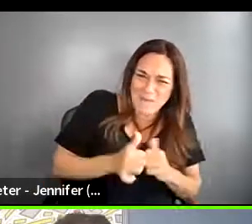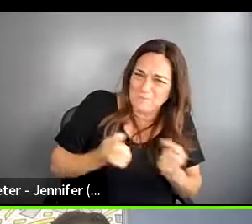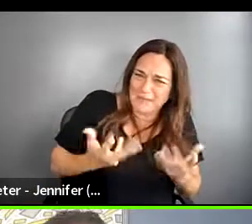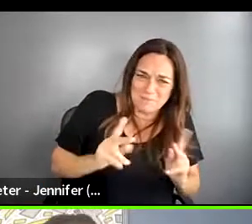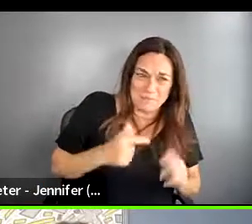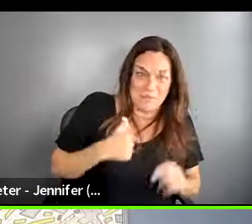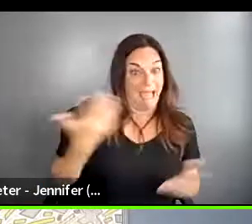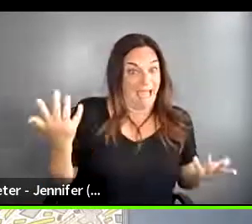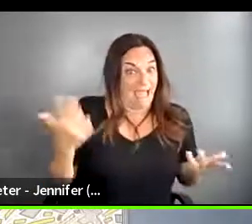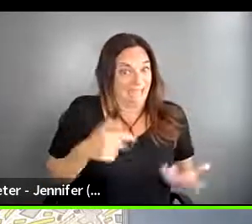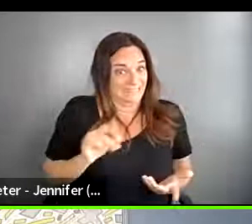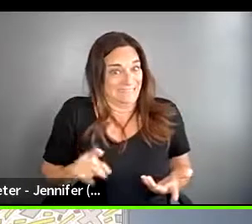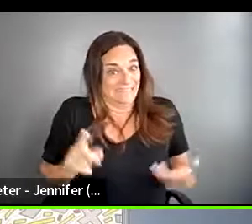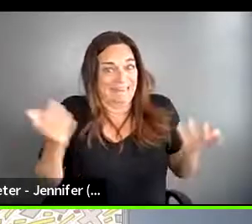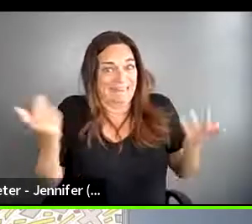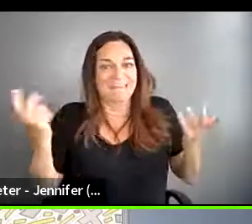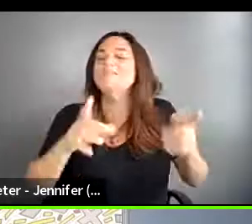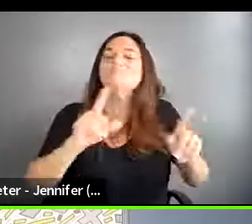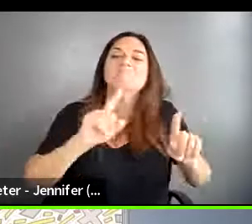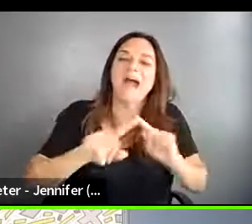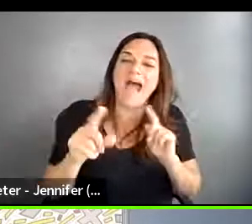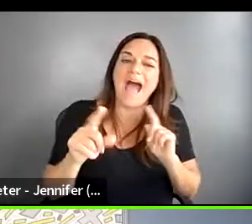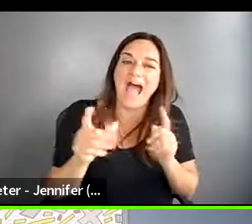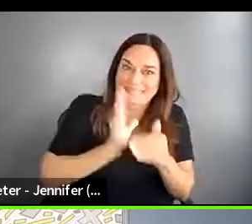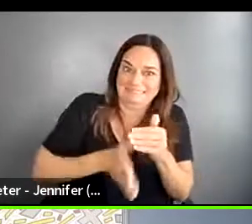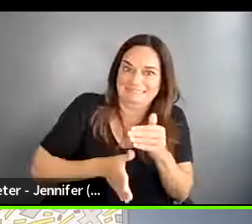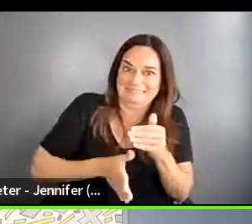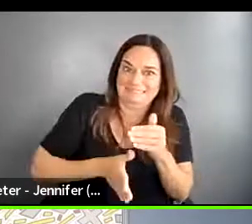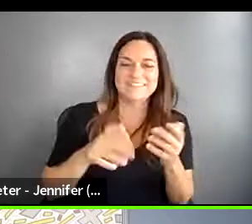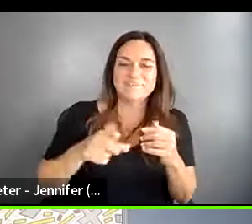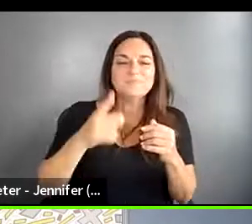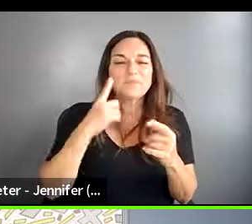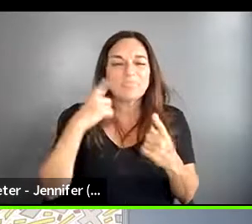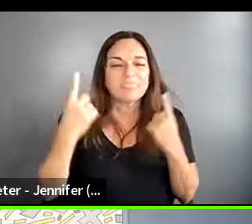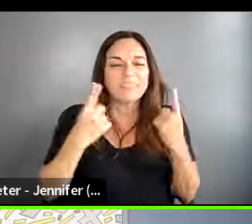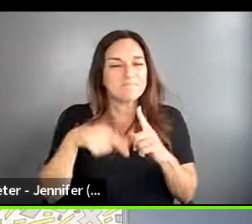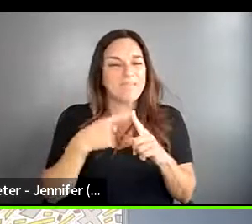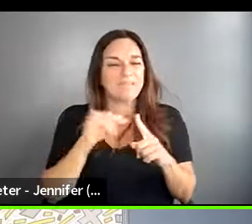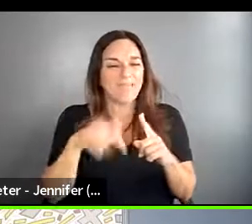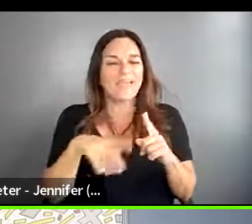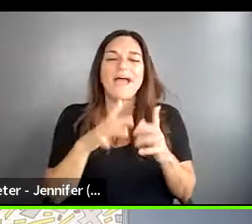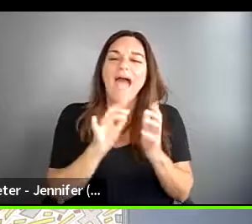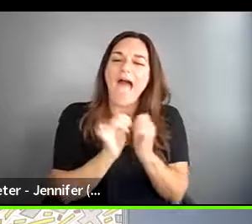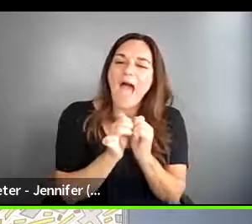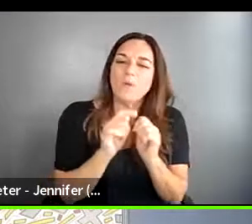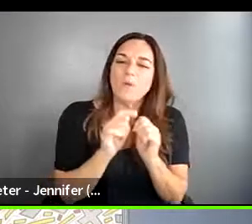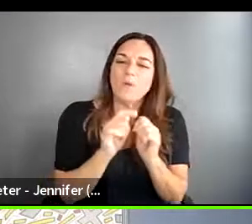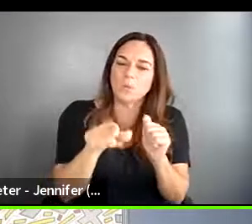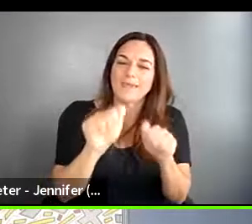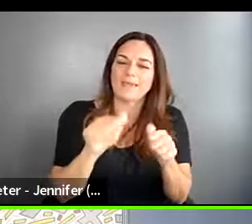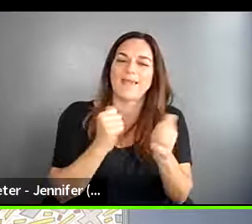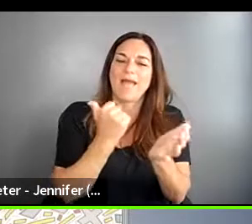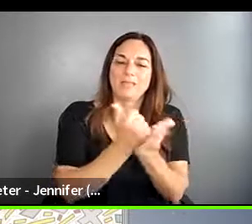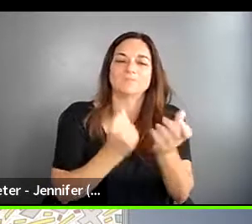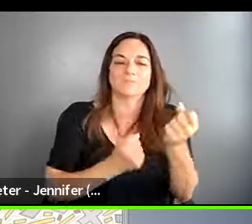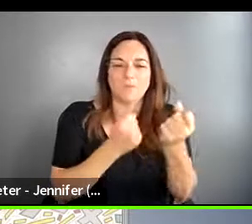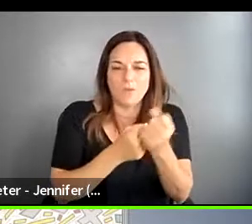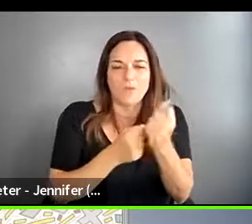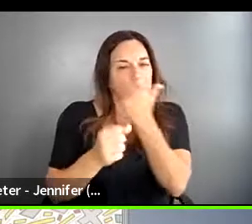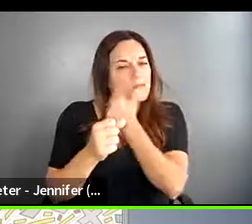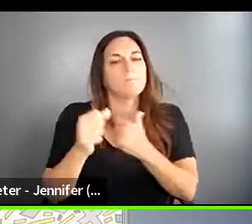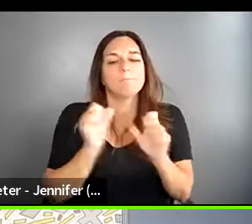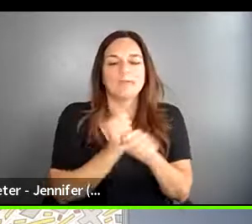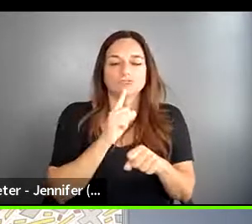right? And I got it done. So think about, there's little ways that you all could help support. Like Claudine said, make sure you tune